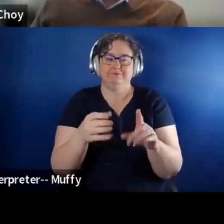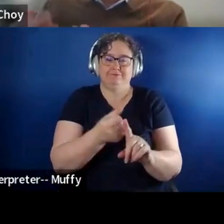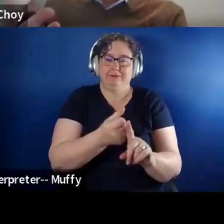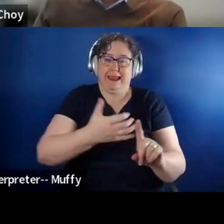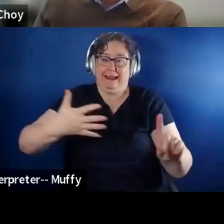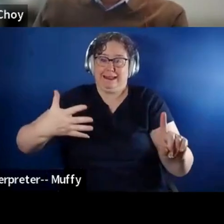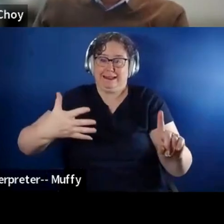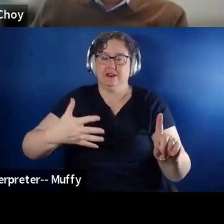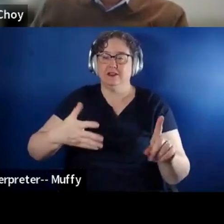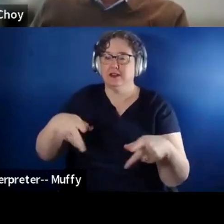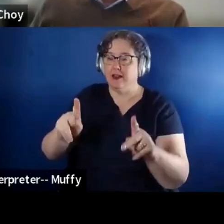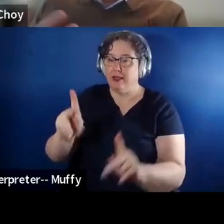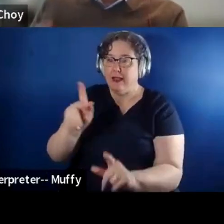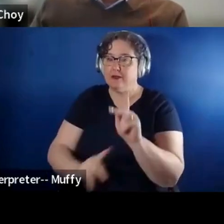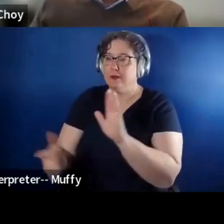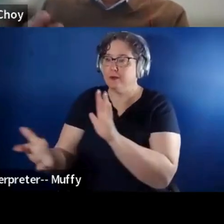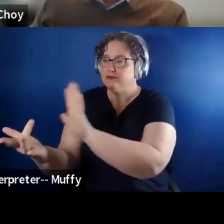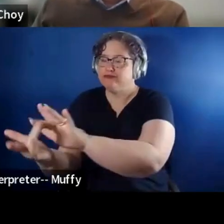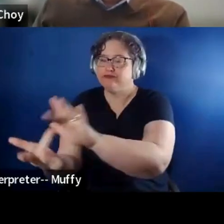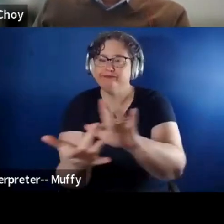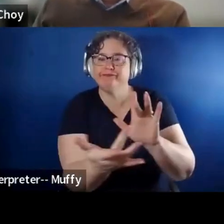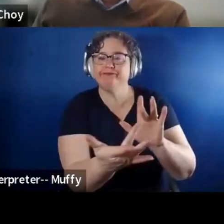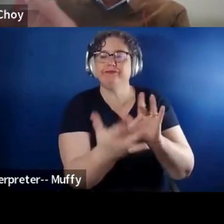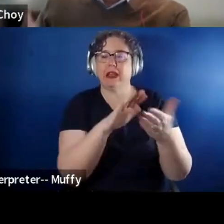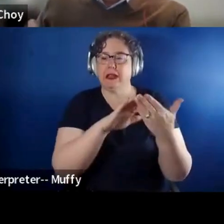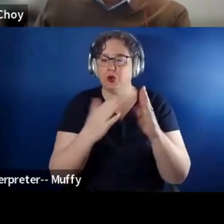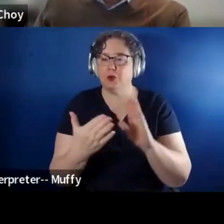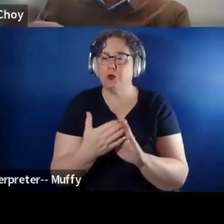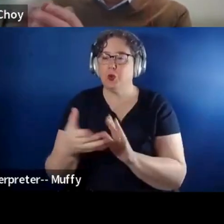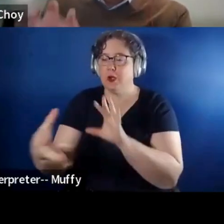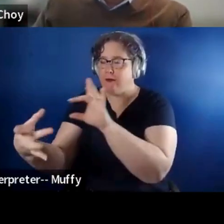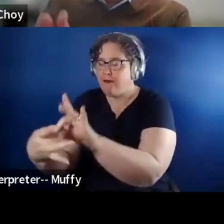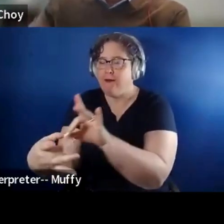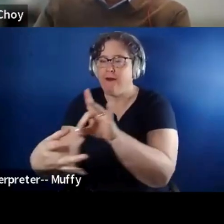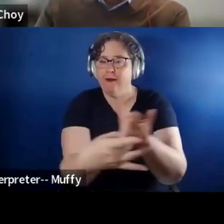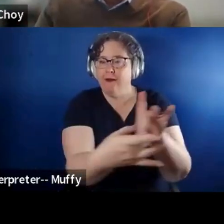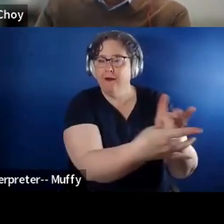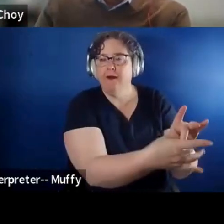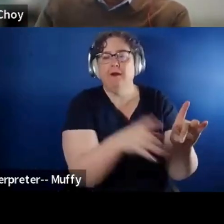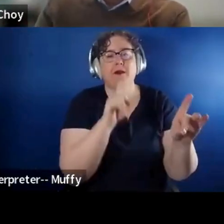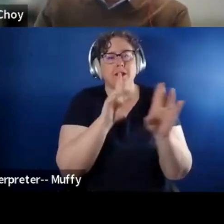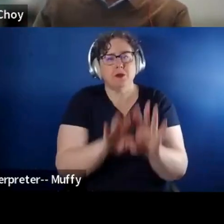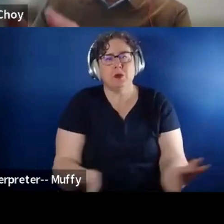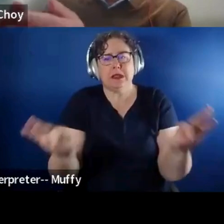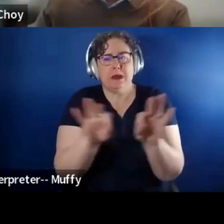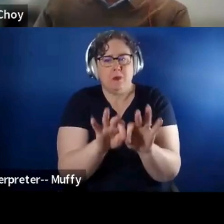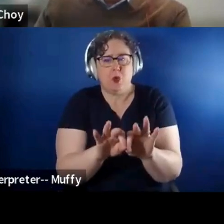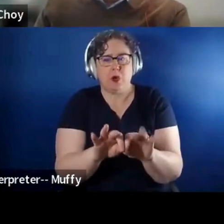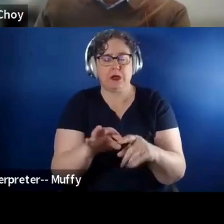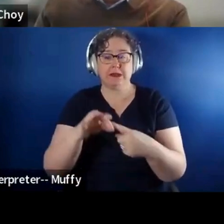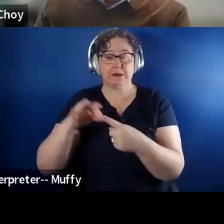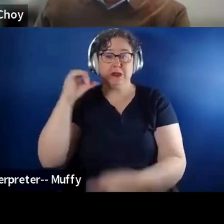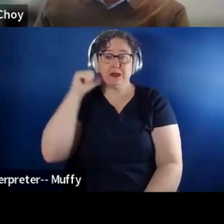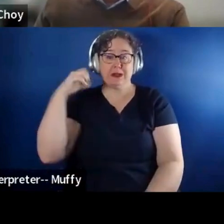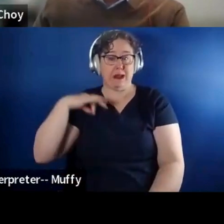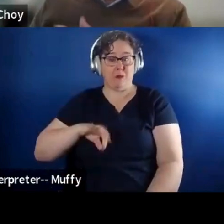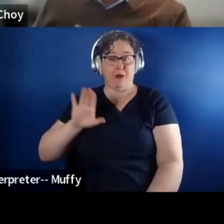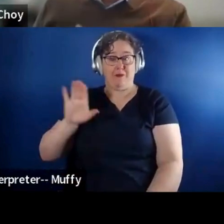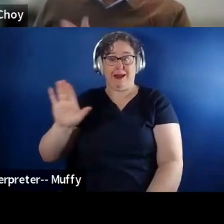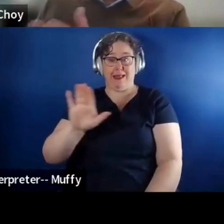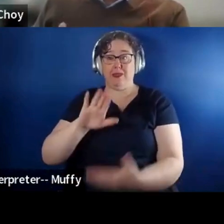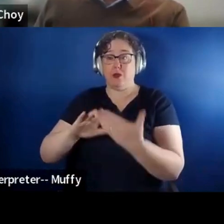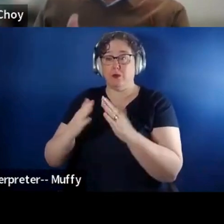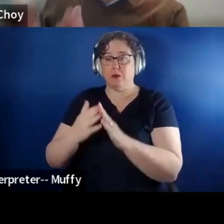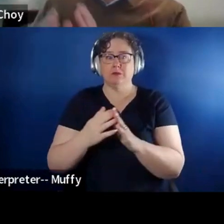folks in the community, connect with them. And these sponsorships are they're really important for, we know, for the nonprofit and their community, but it's also